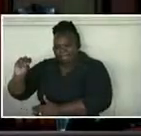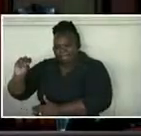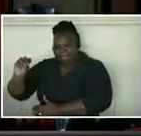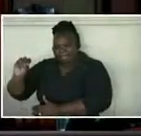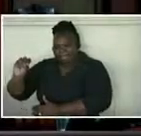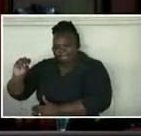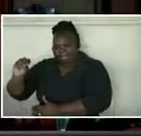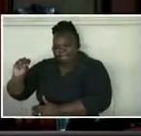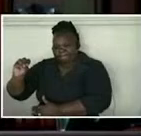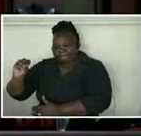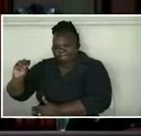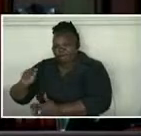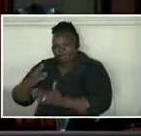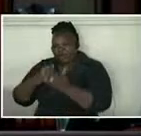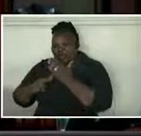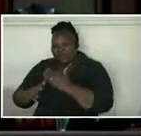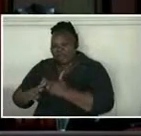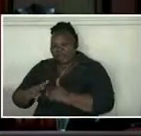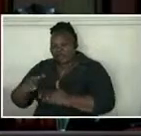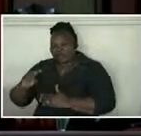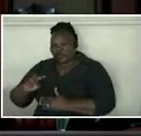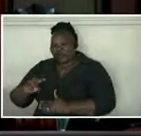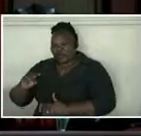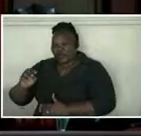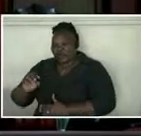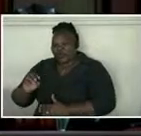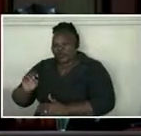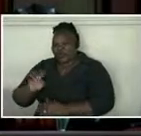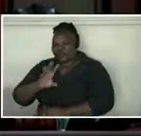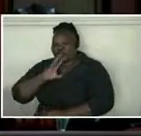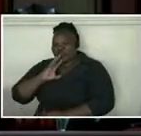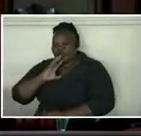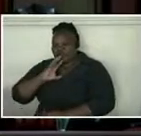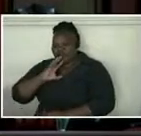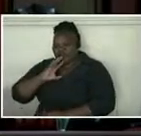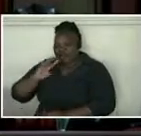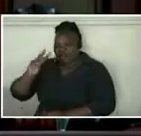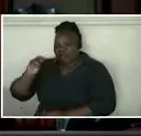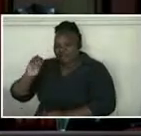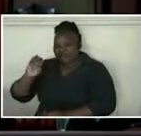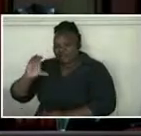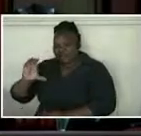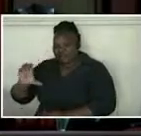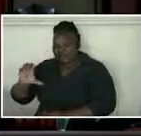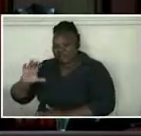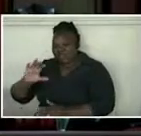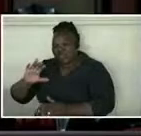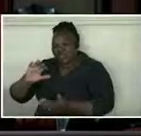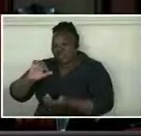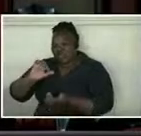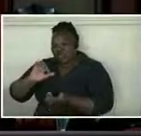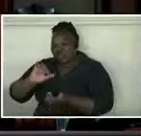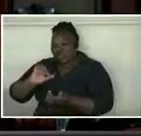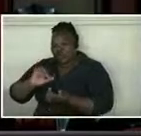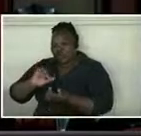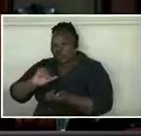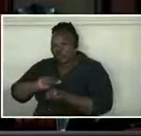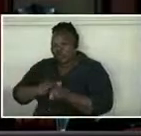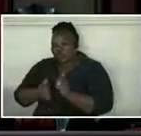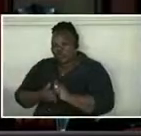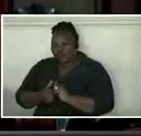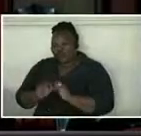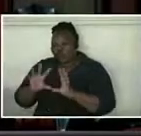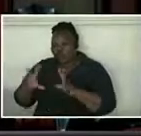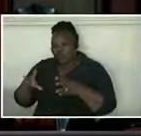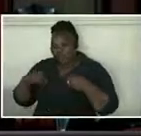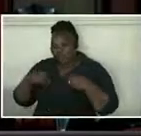honourable embassy of art and culture and sports and recreation as a part we welcome your budget of one